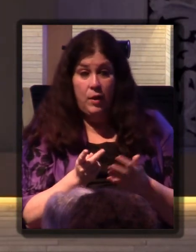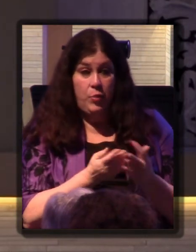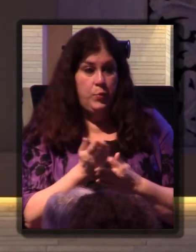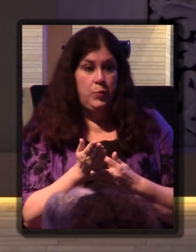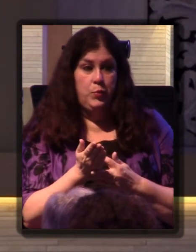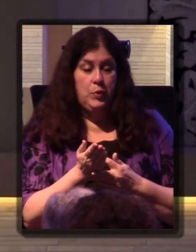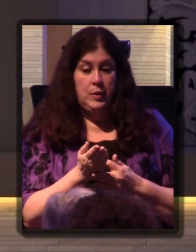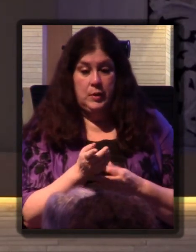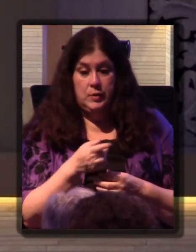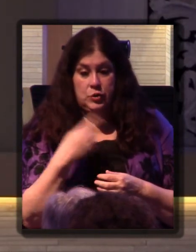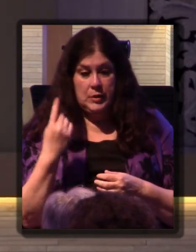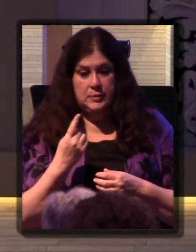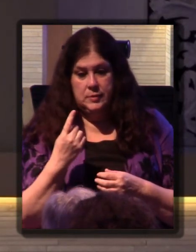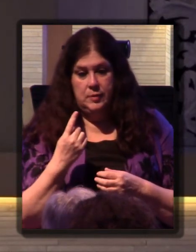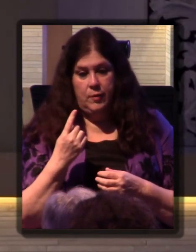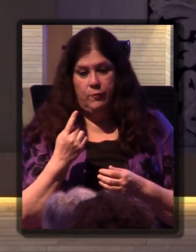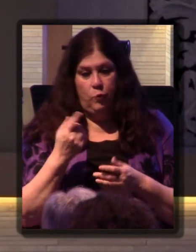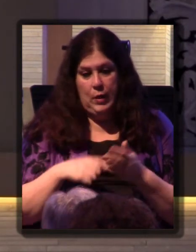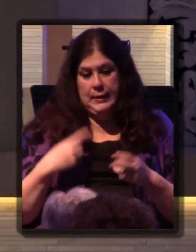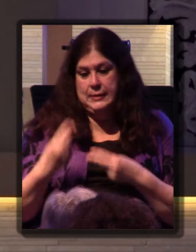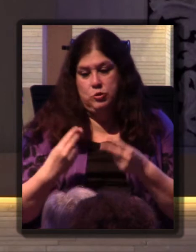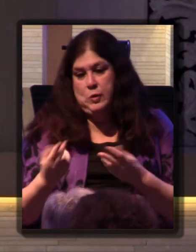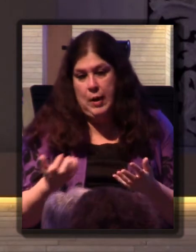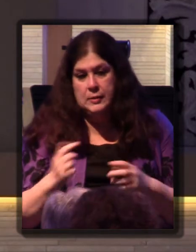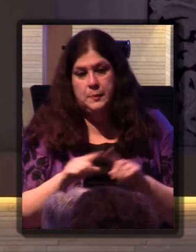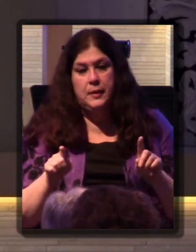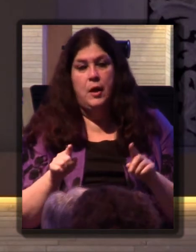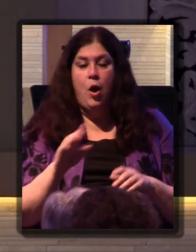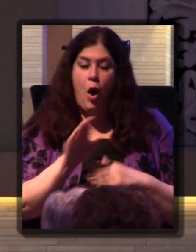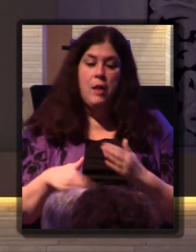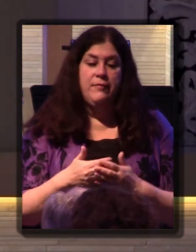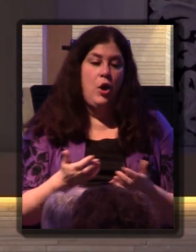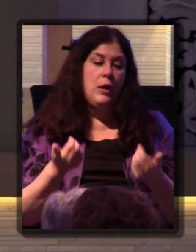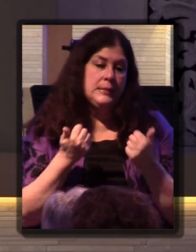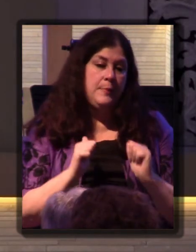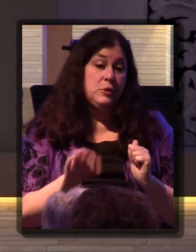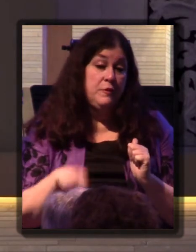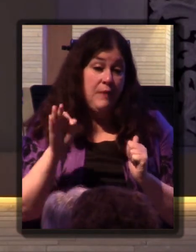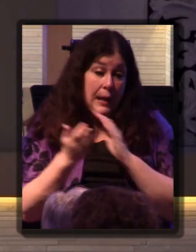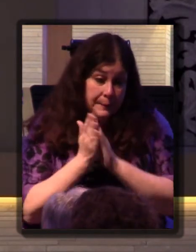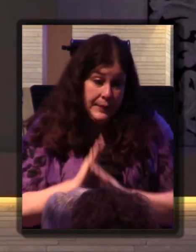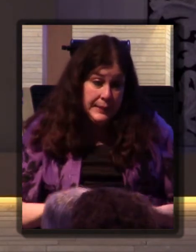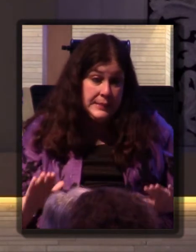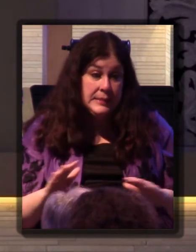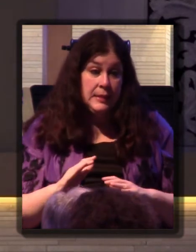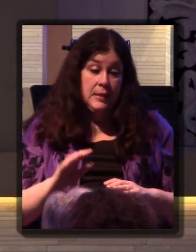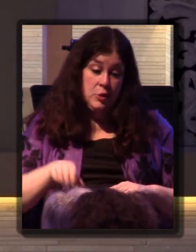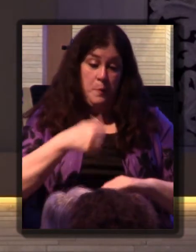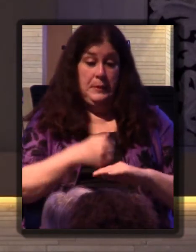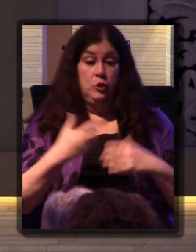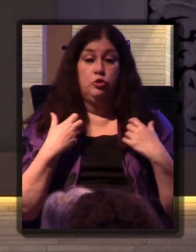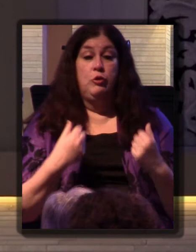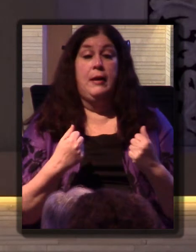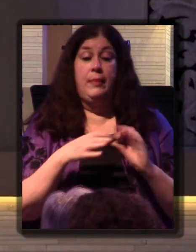they fail through the mere whims of history, but all of their attempts to find peace,